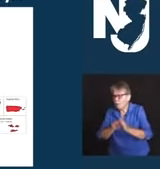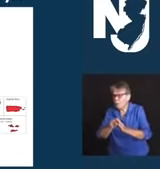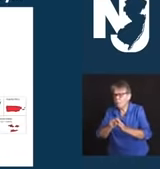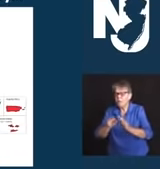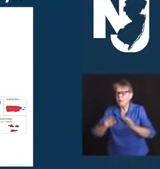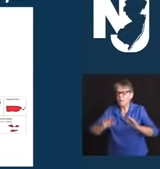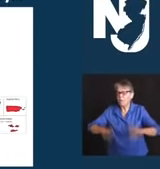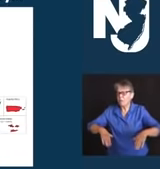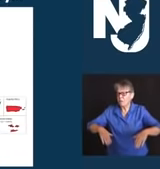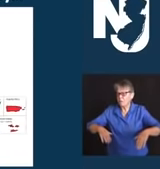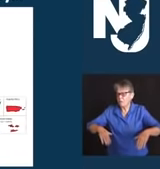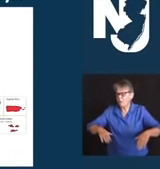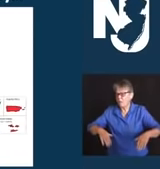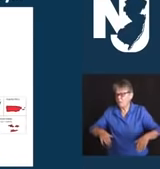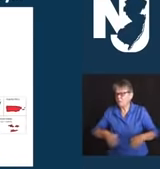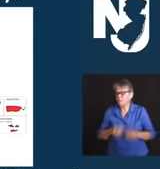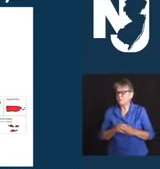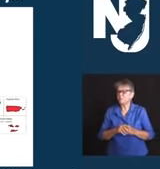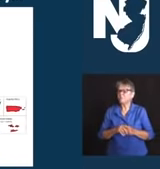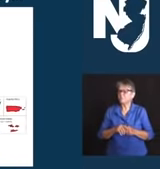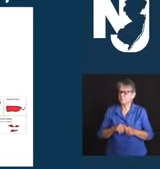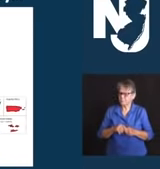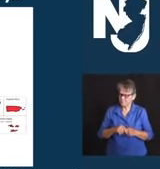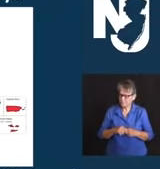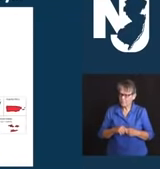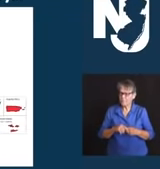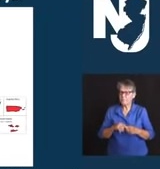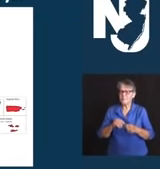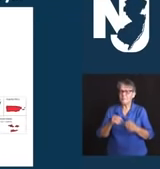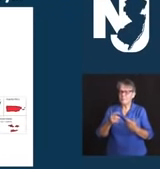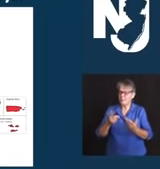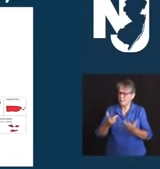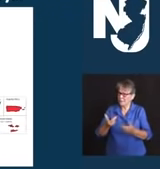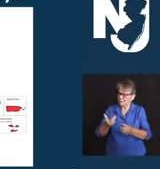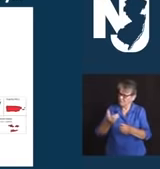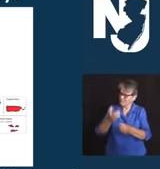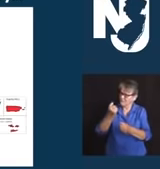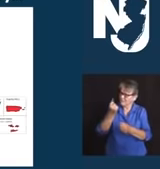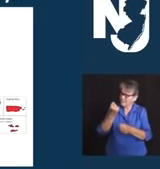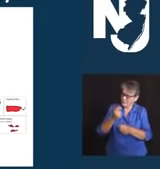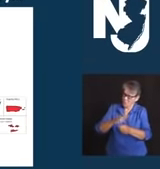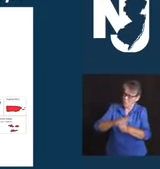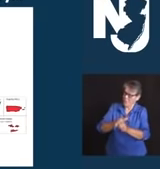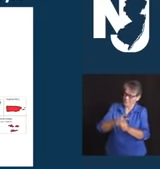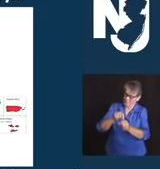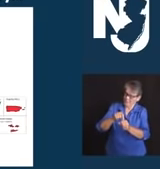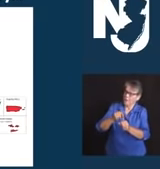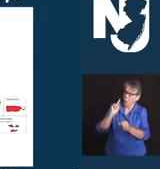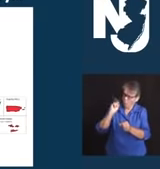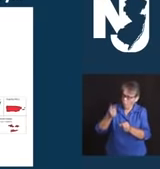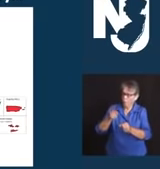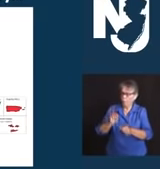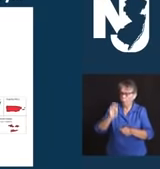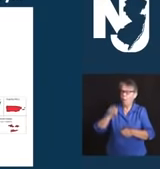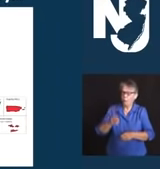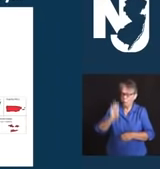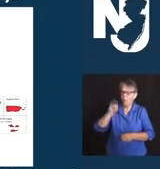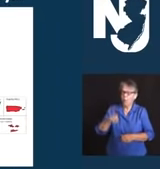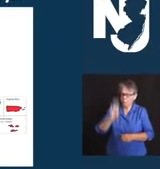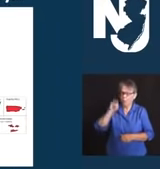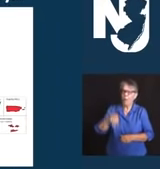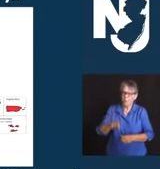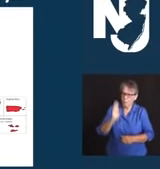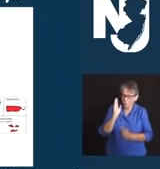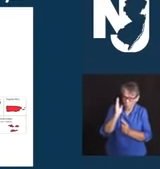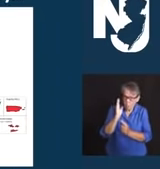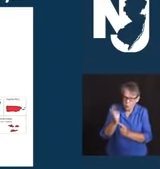is a virus that ebbs and flows, and we have to accept that, and then we have to put the proper policies in place